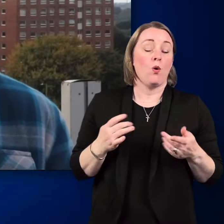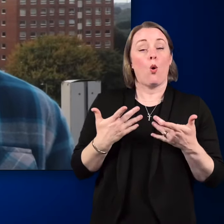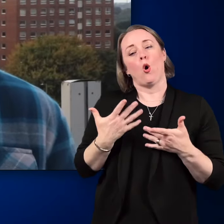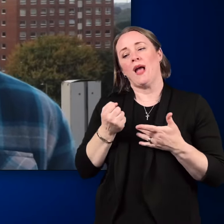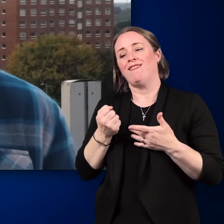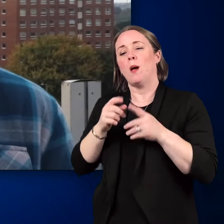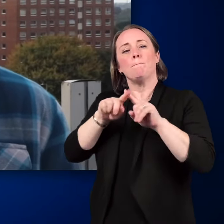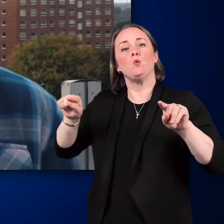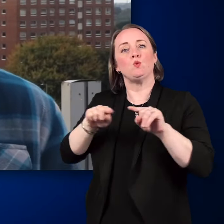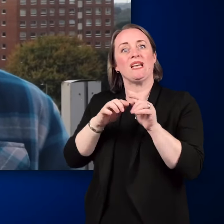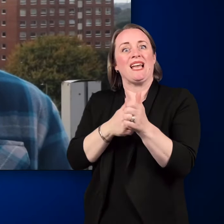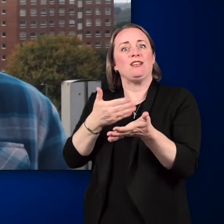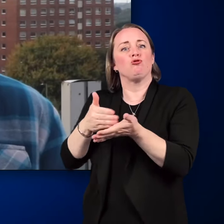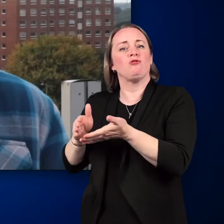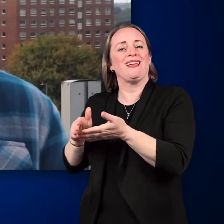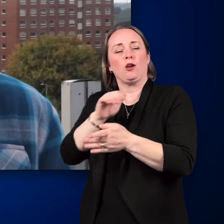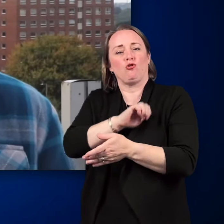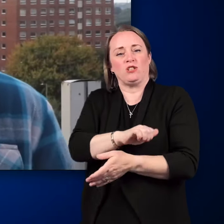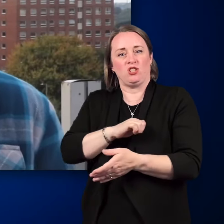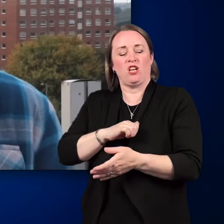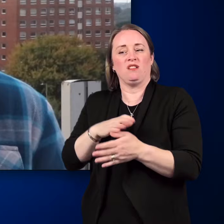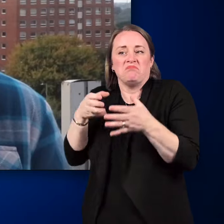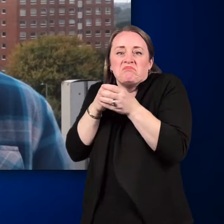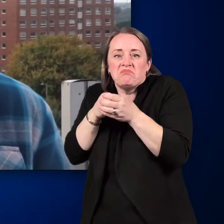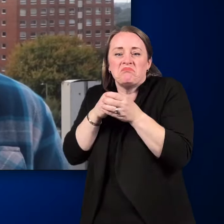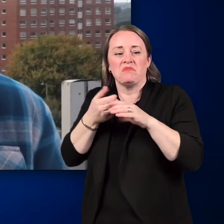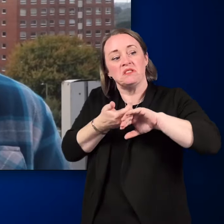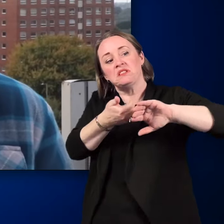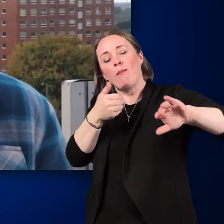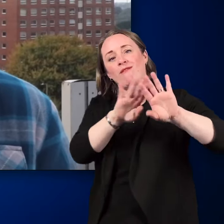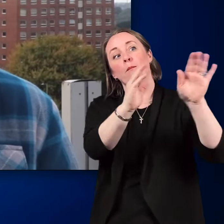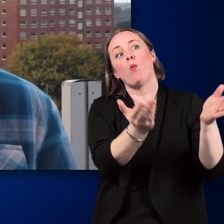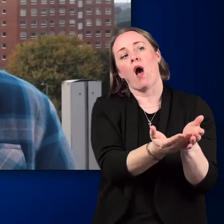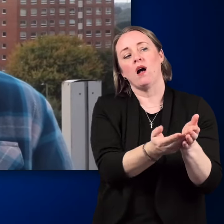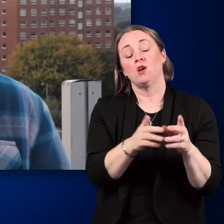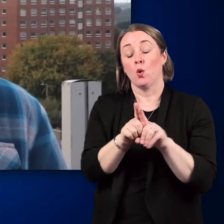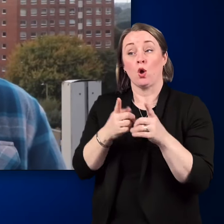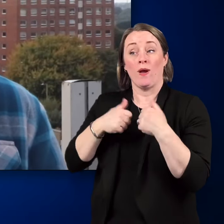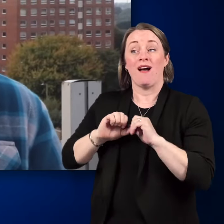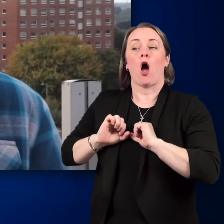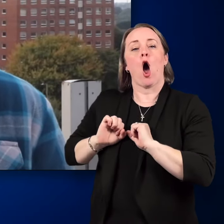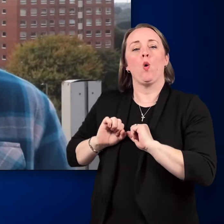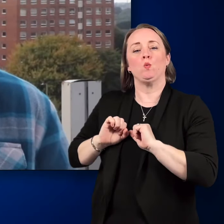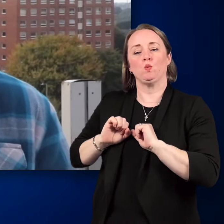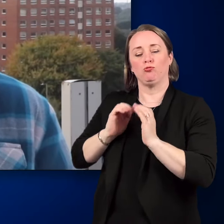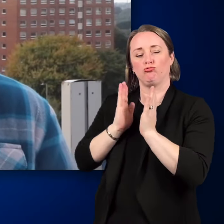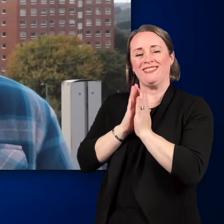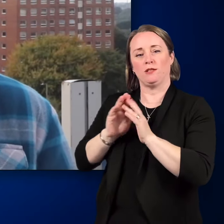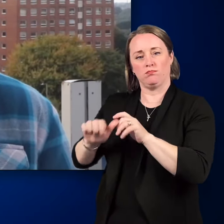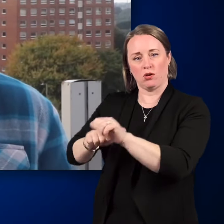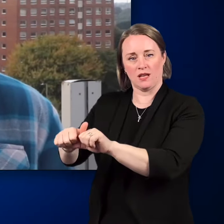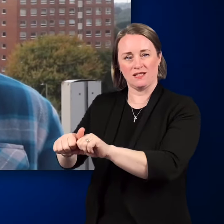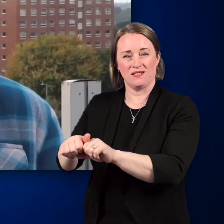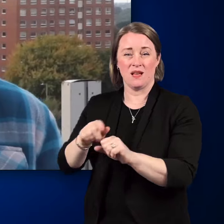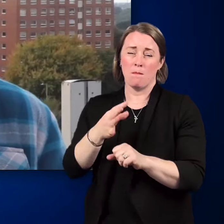music industry. And of course we have distinctive religious practices. But the danger is that we